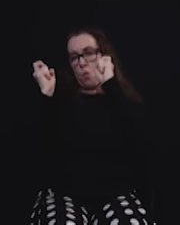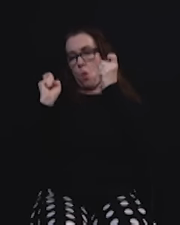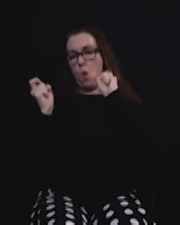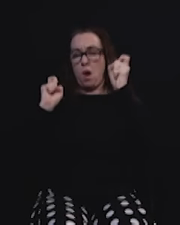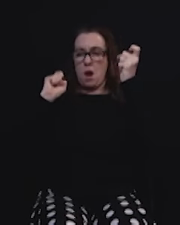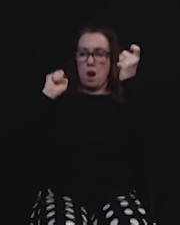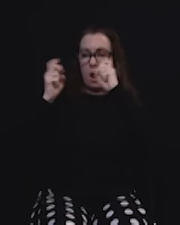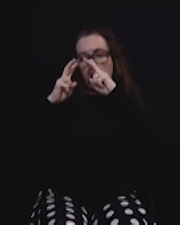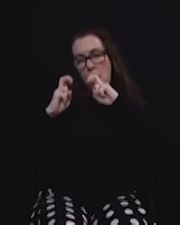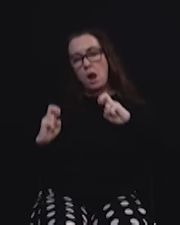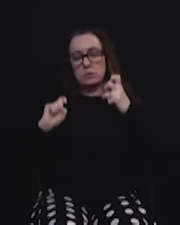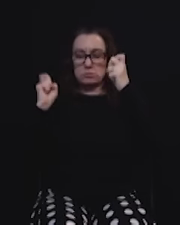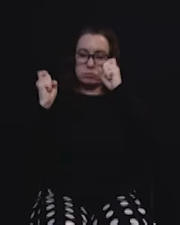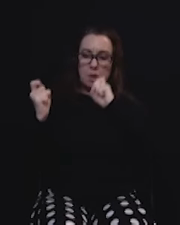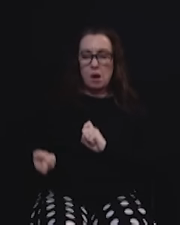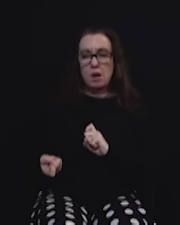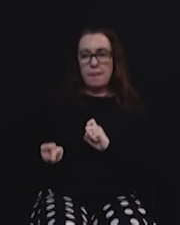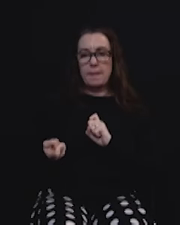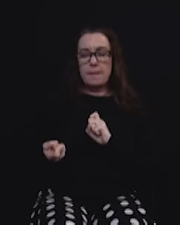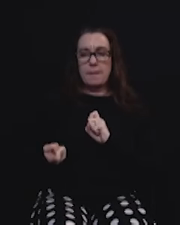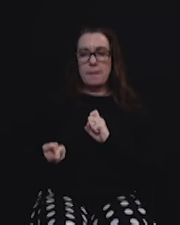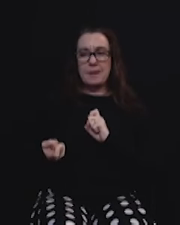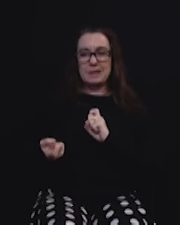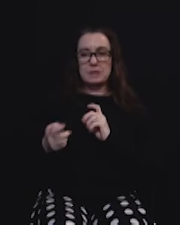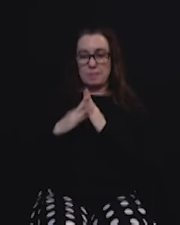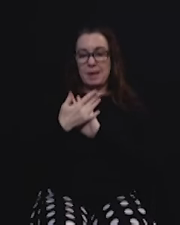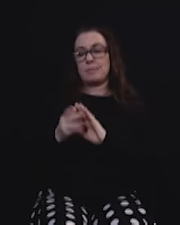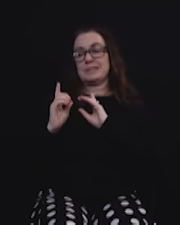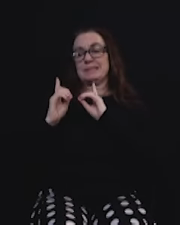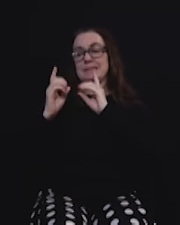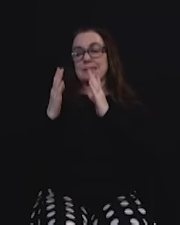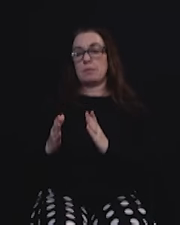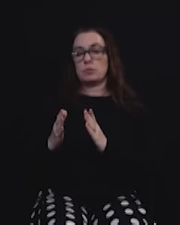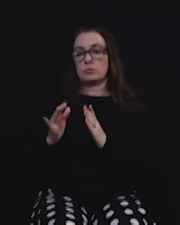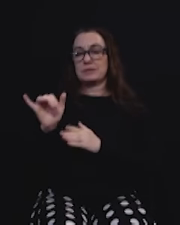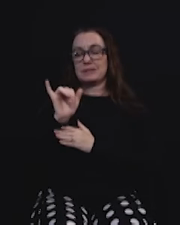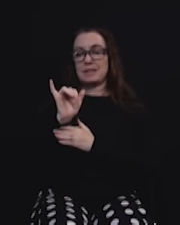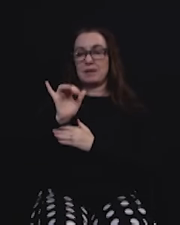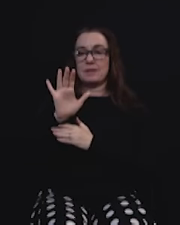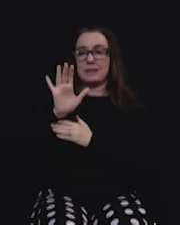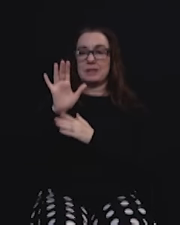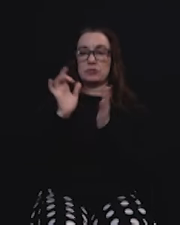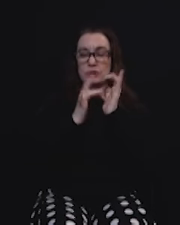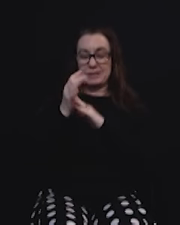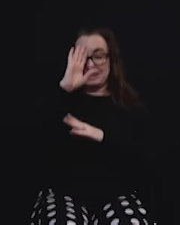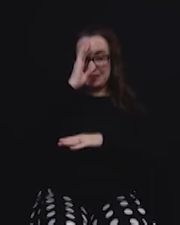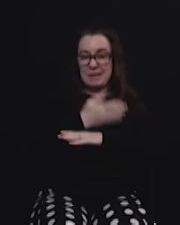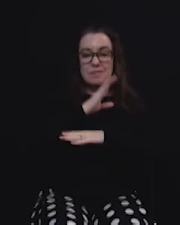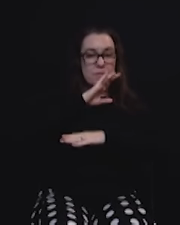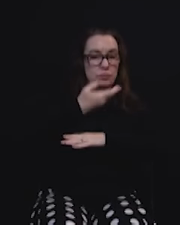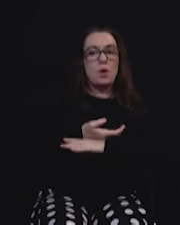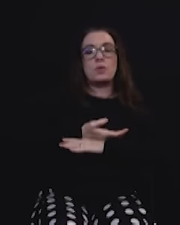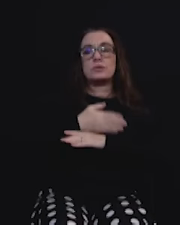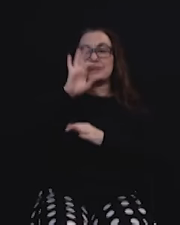us as disciples of Jesus, as your sons and daughters by the